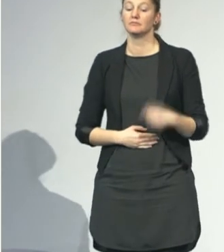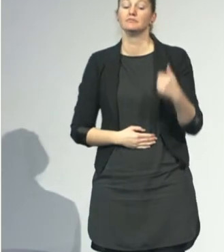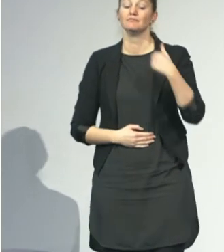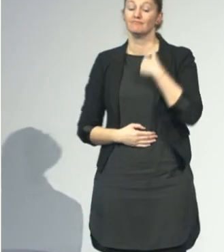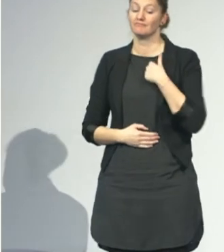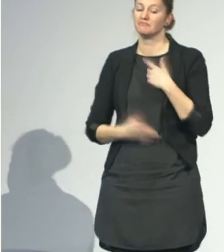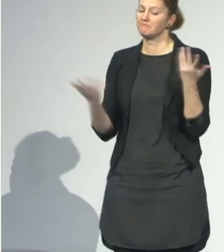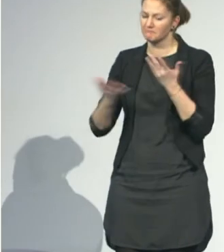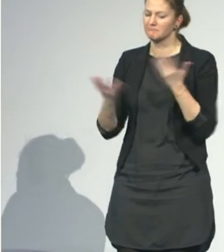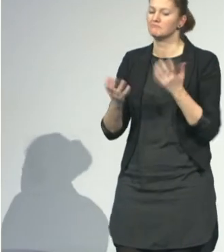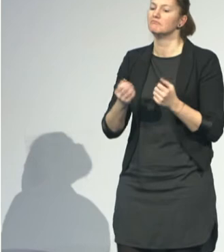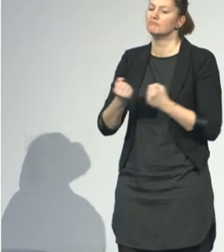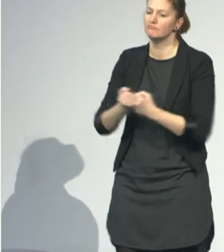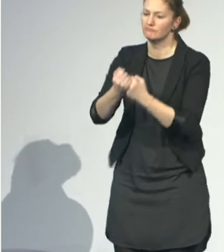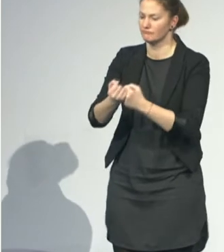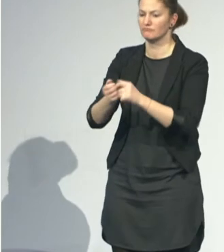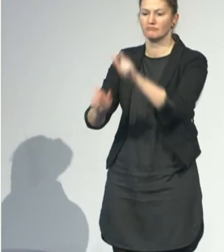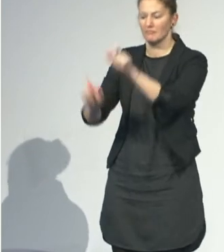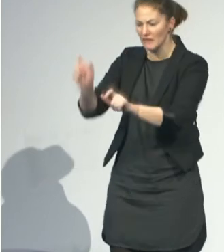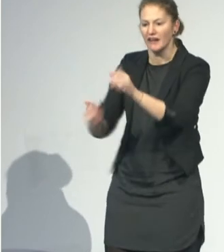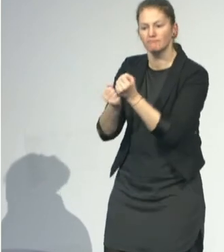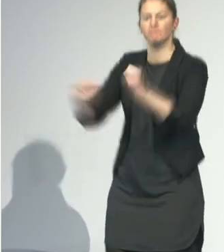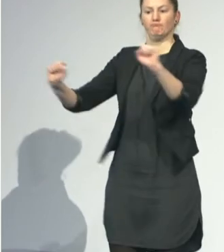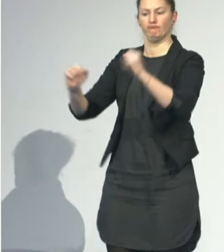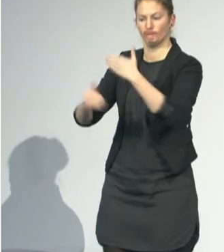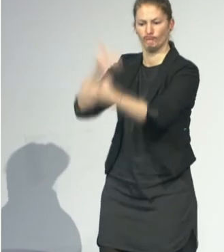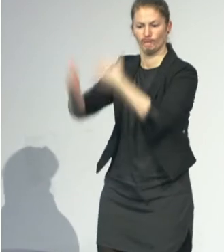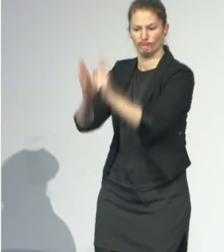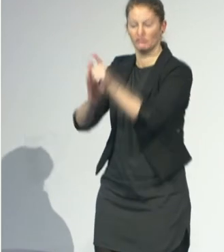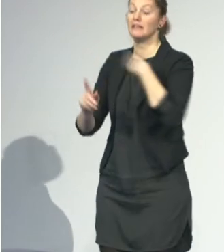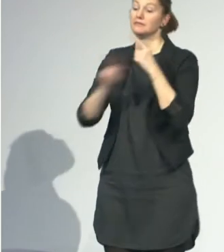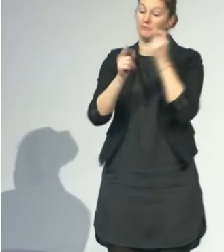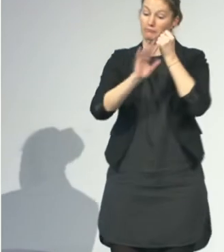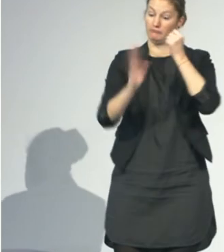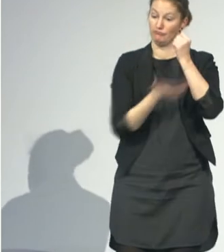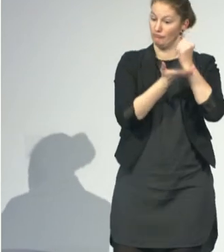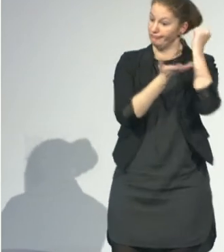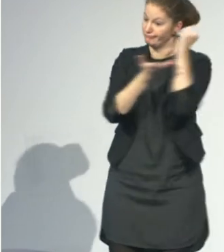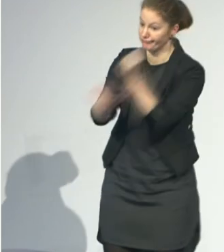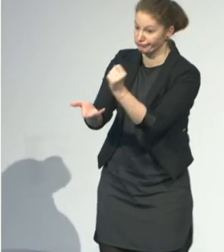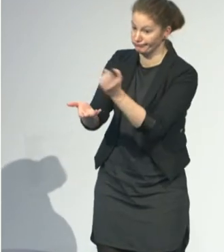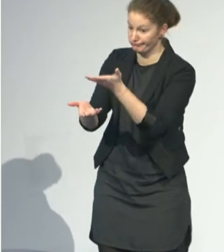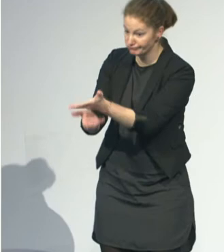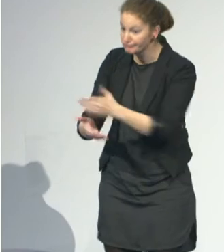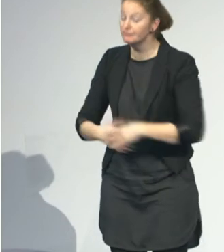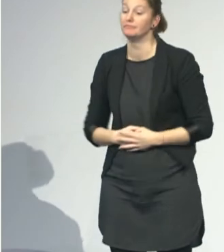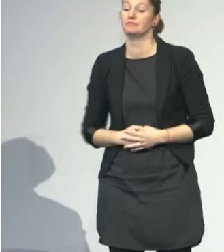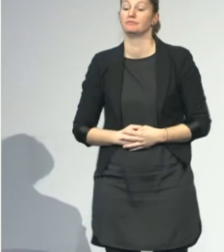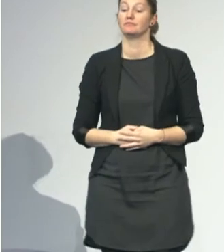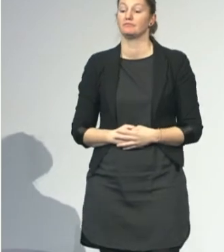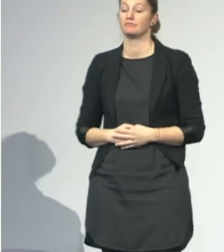different ways. We can do it through individualized budgets, but we also do it primarily through the creation of something called microboards, which are very